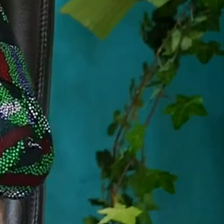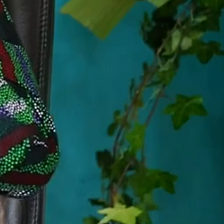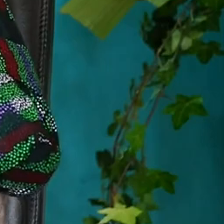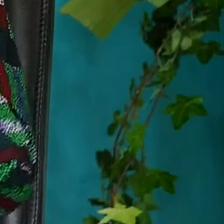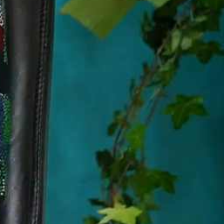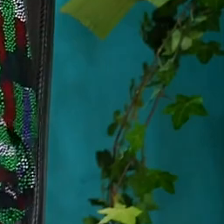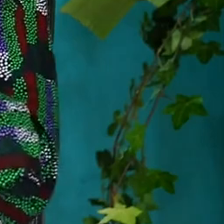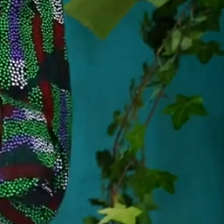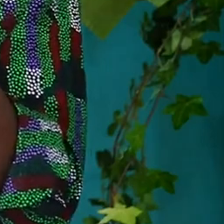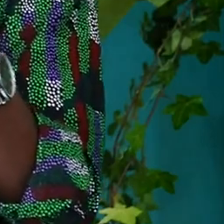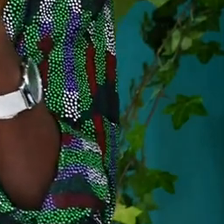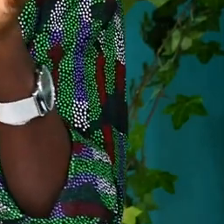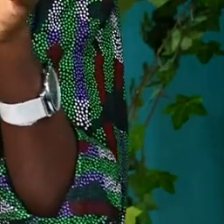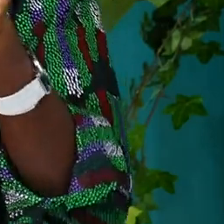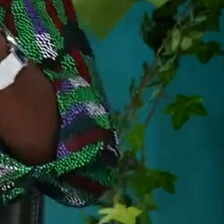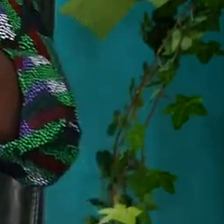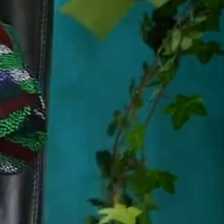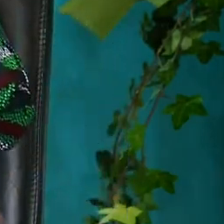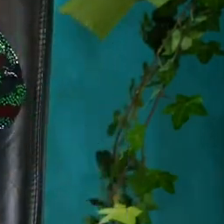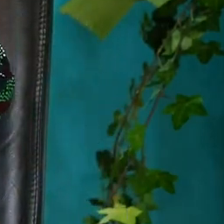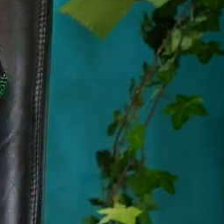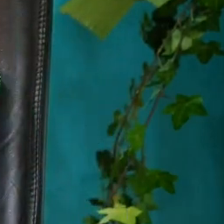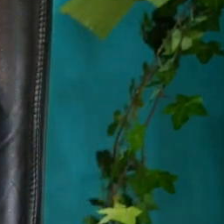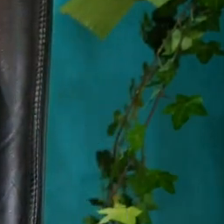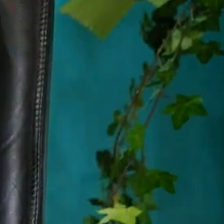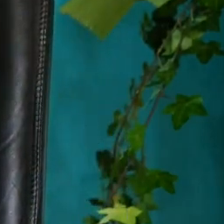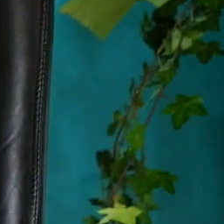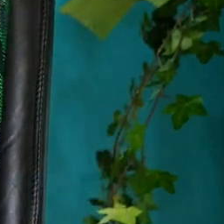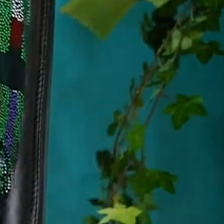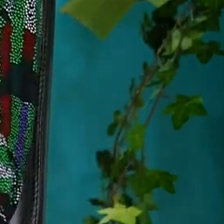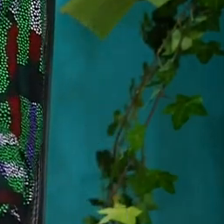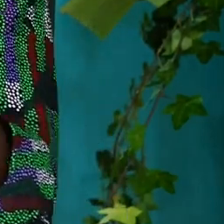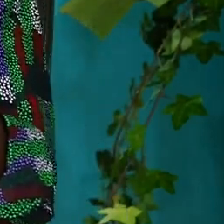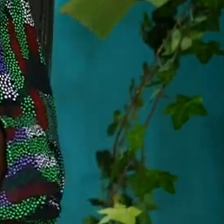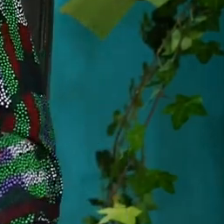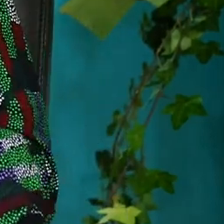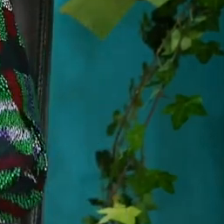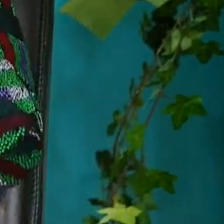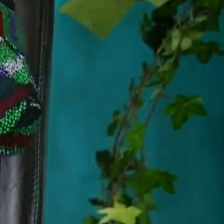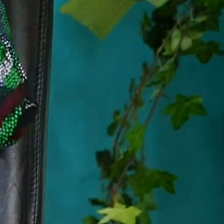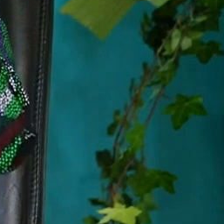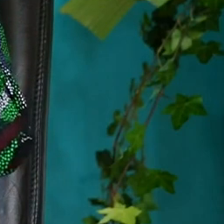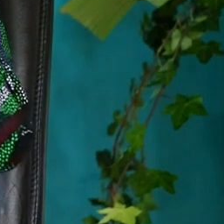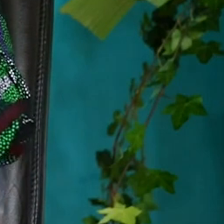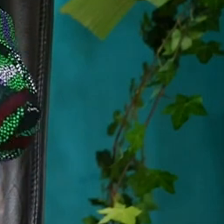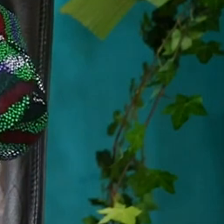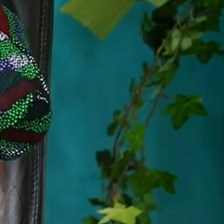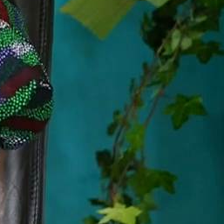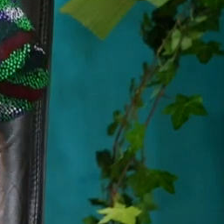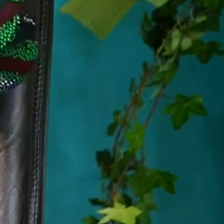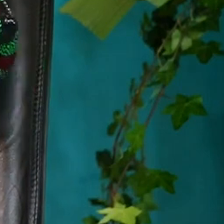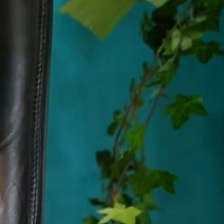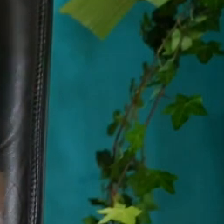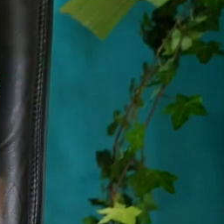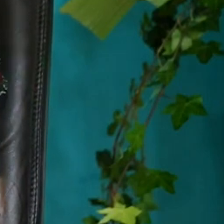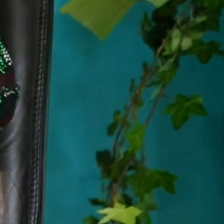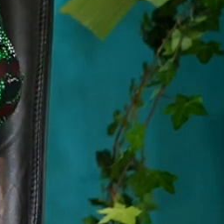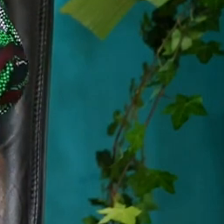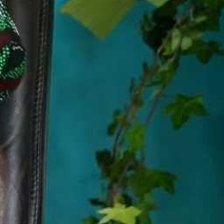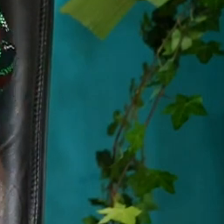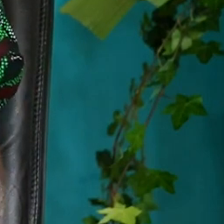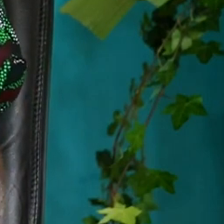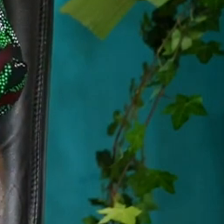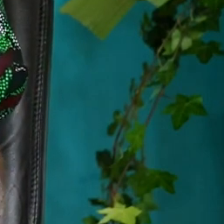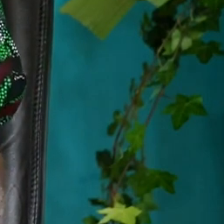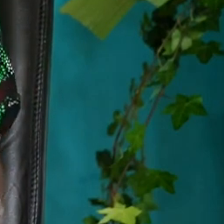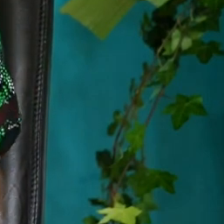double-minded. Because you're like, God, I want this. God, I don't want it. God, could it be like, as in, it's like, God, this is what I desire.